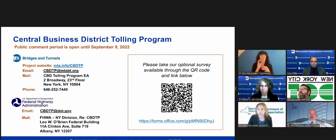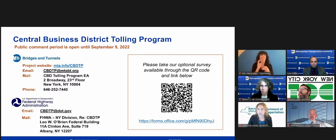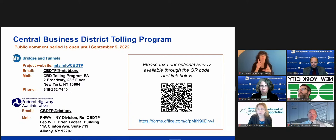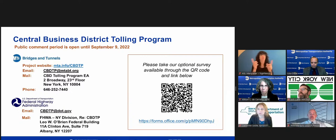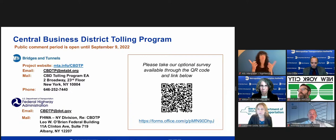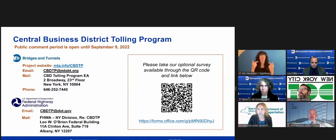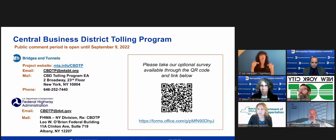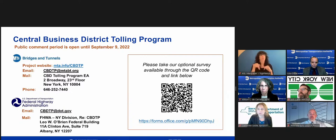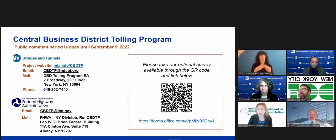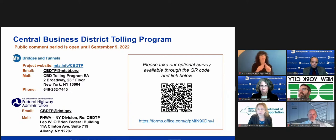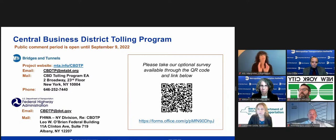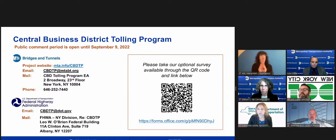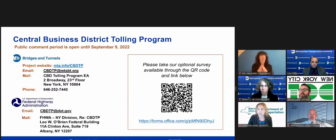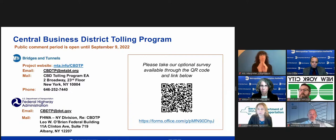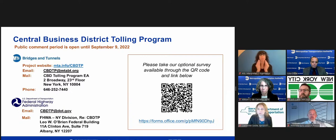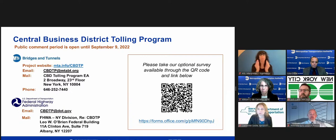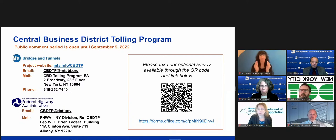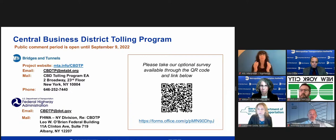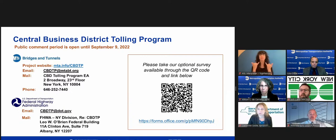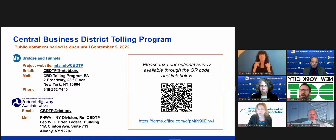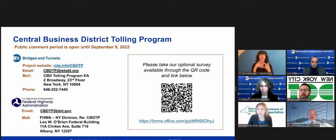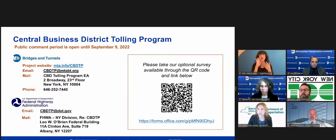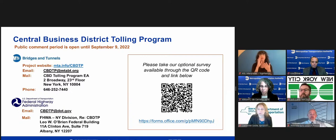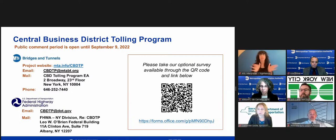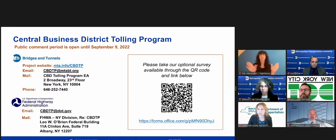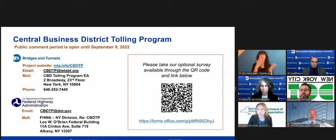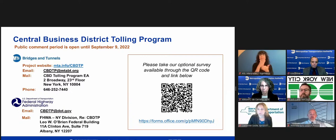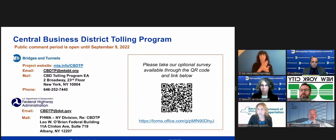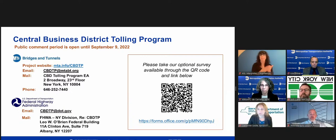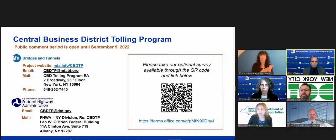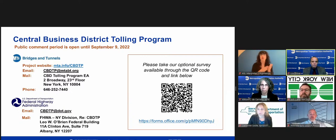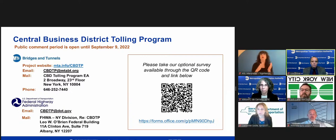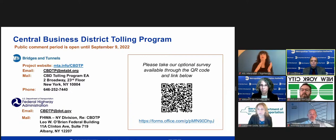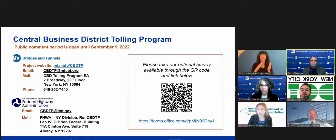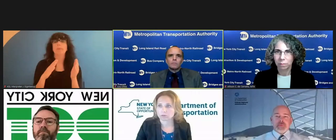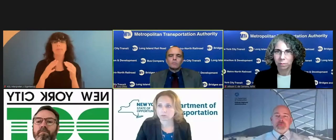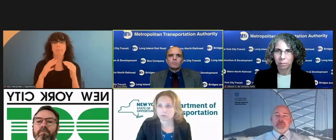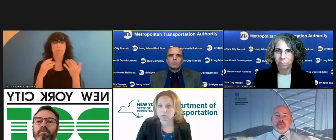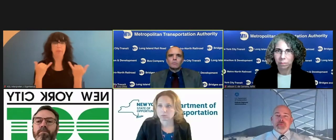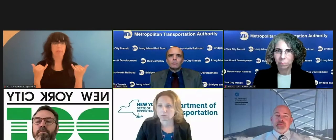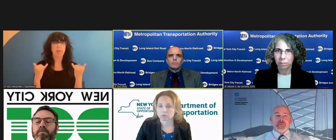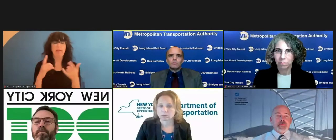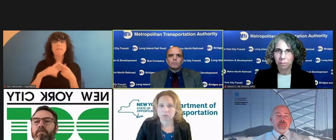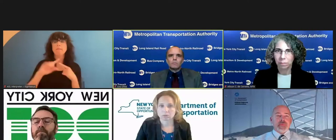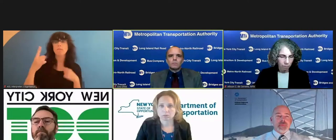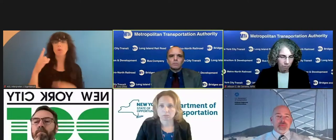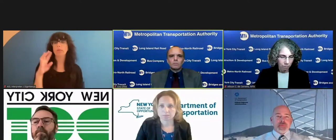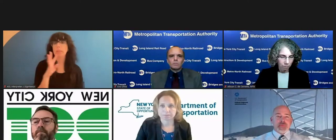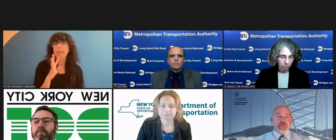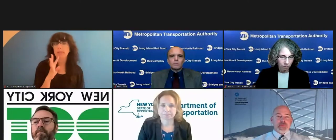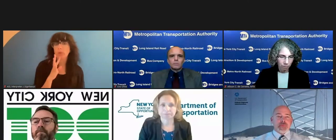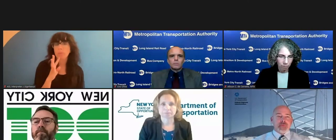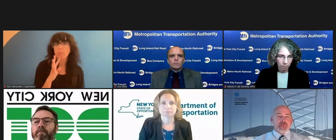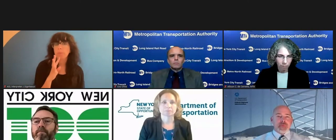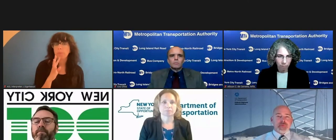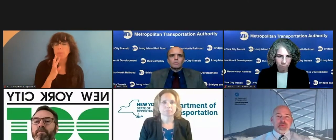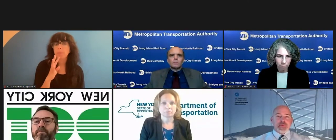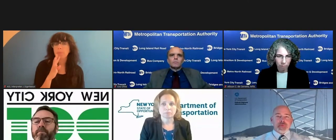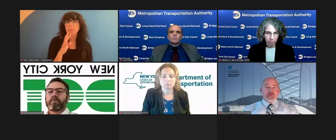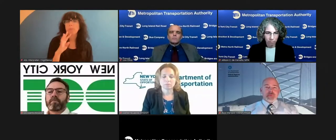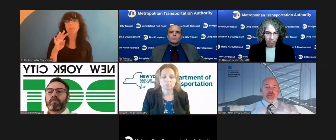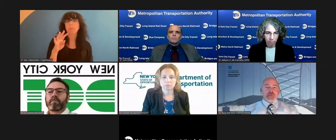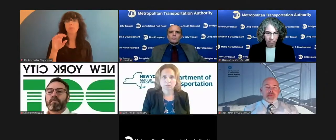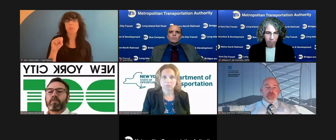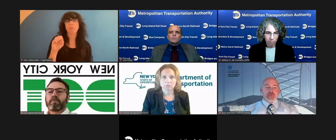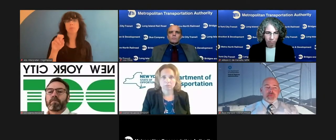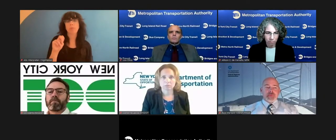we will now begin the public comment portion of today's hearing our first speaker is senator anna